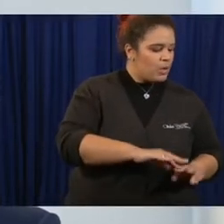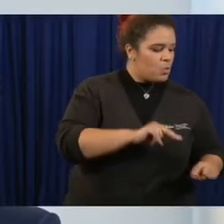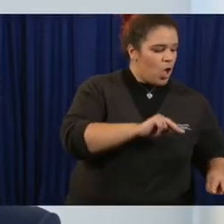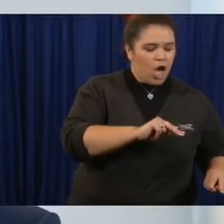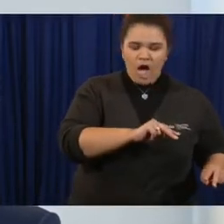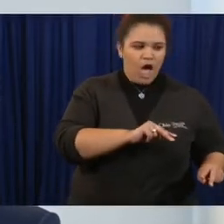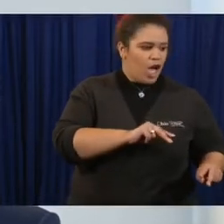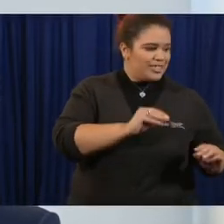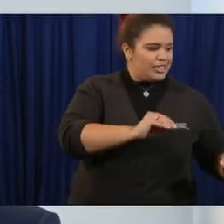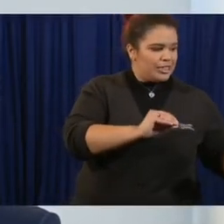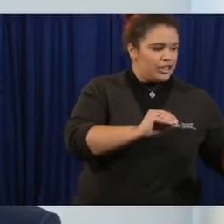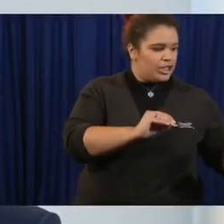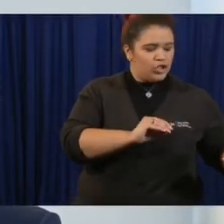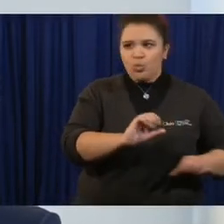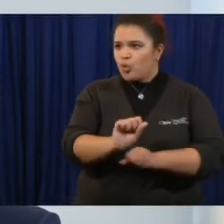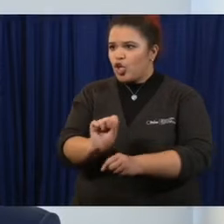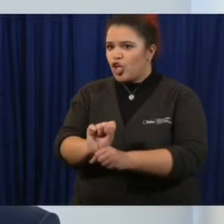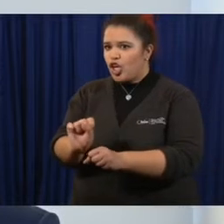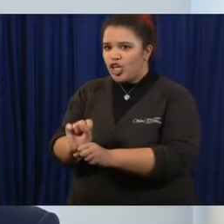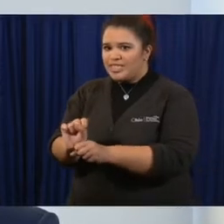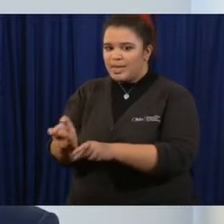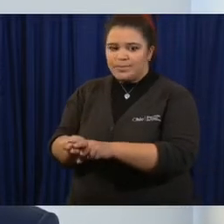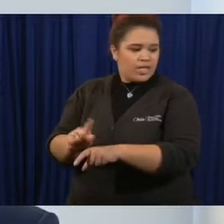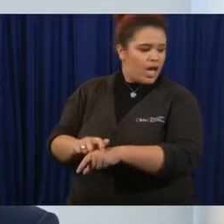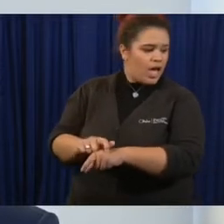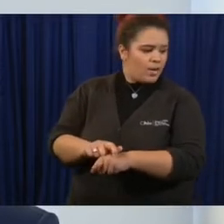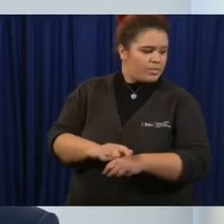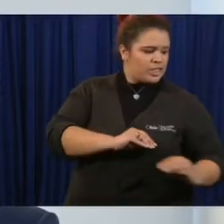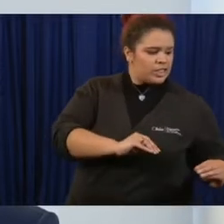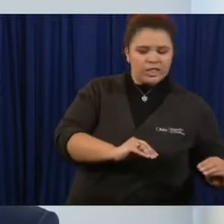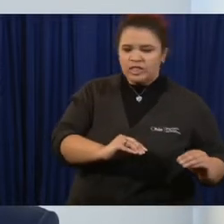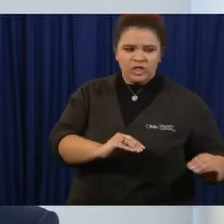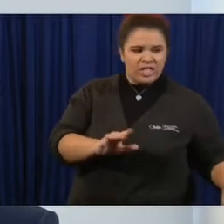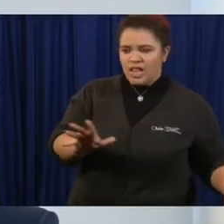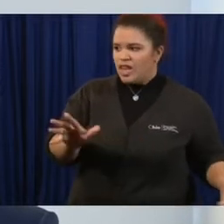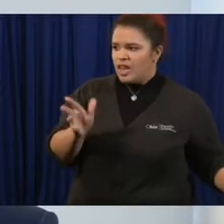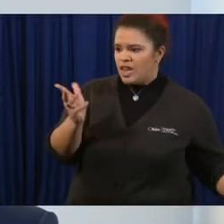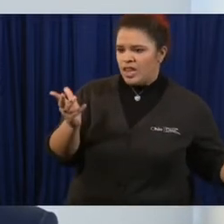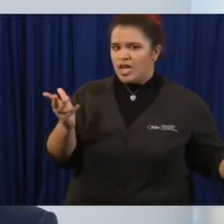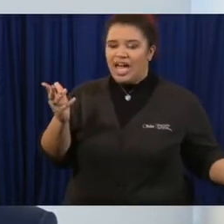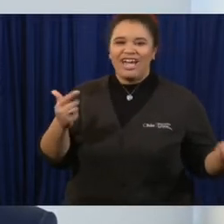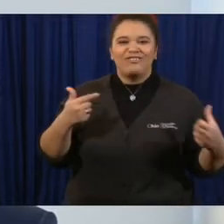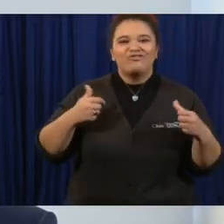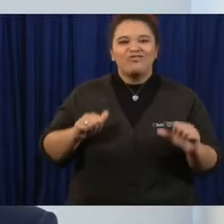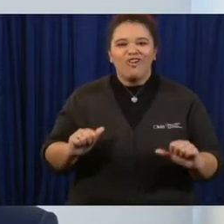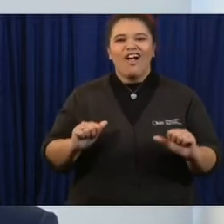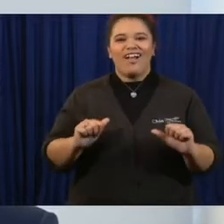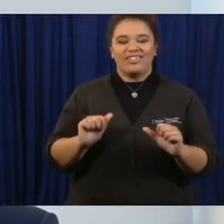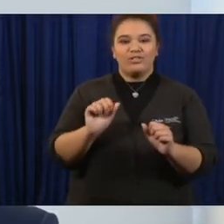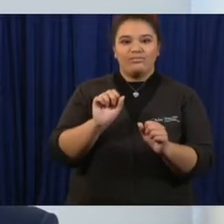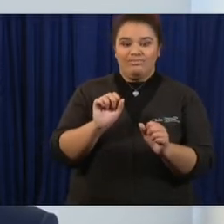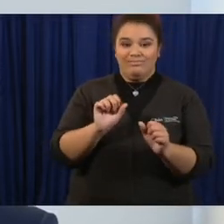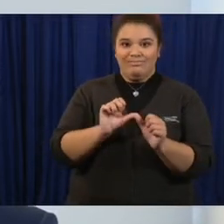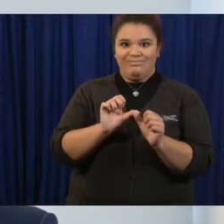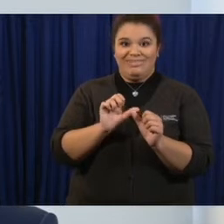education and their workloads needed to stay employed, particularly parents of young